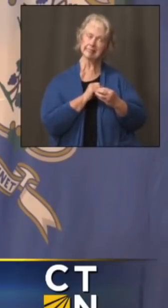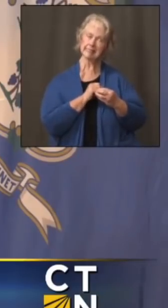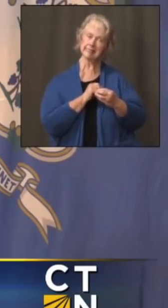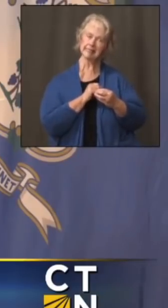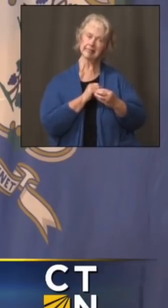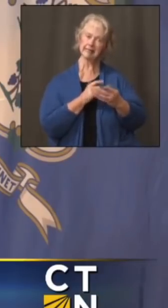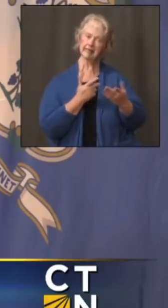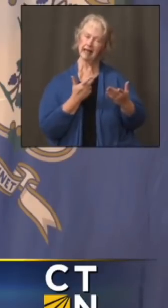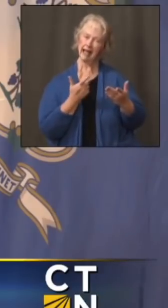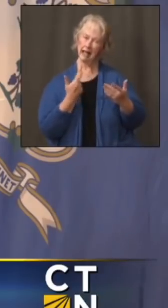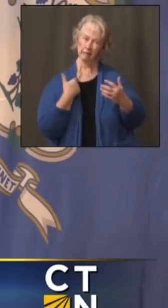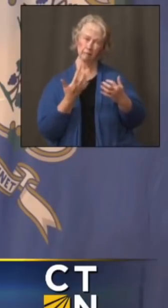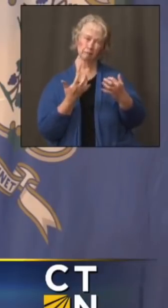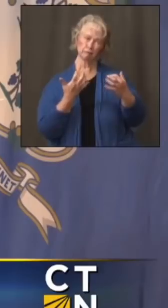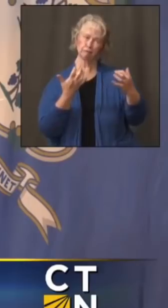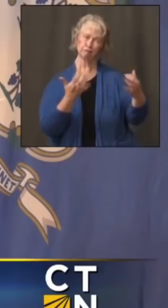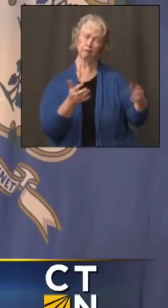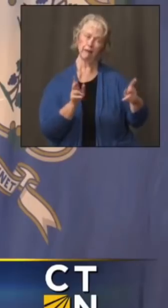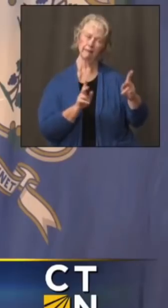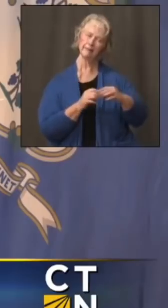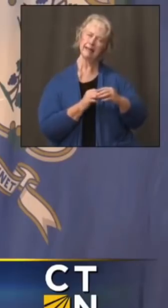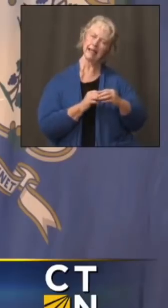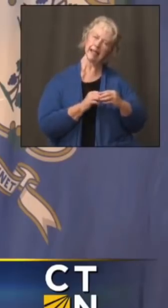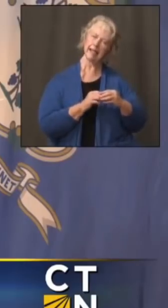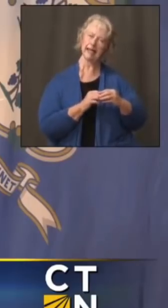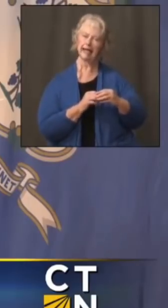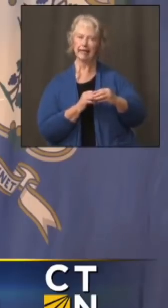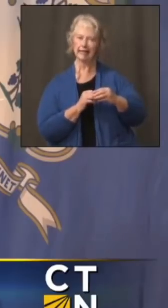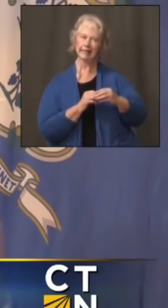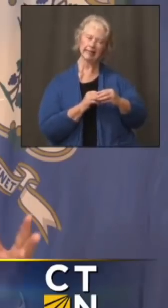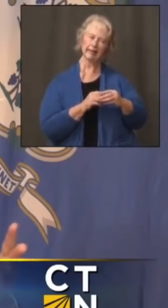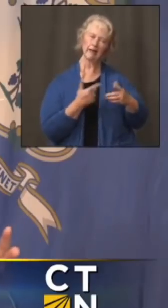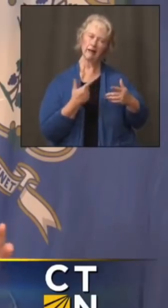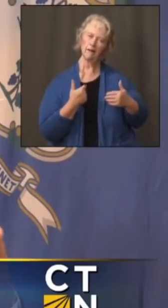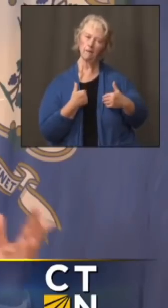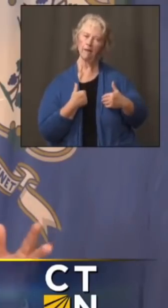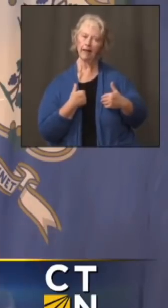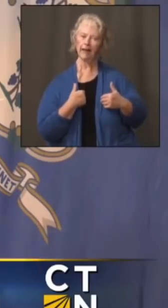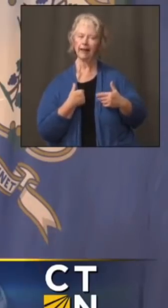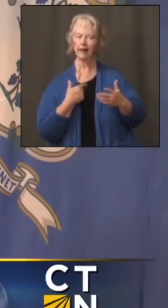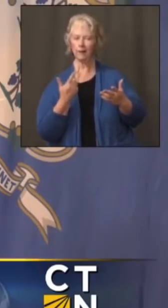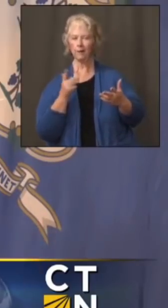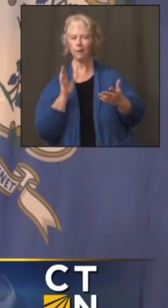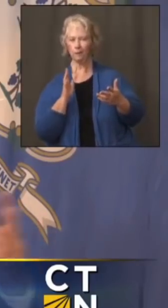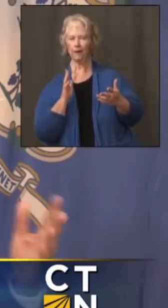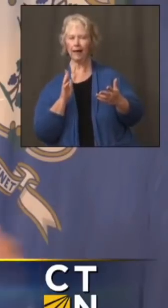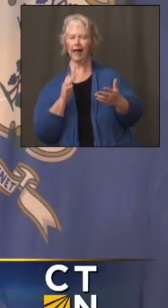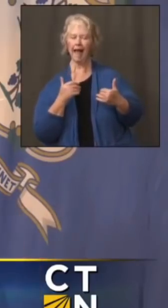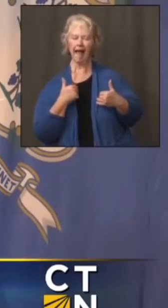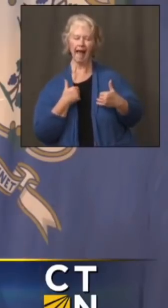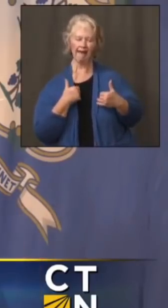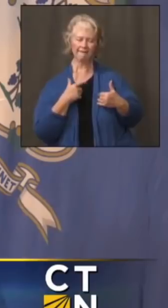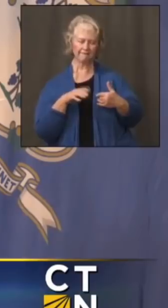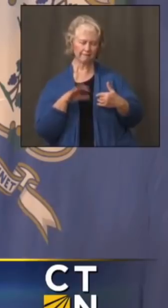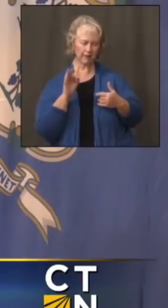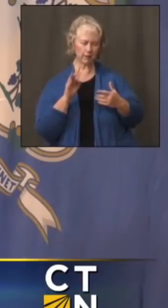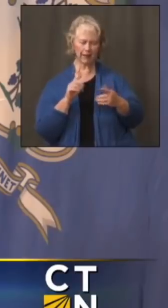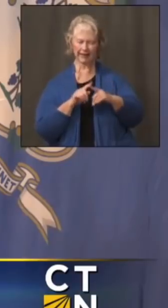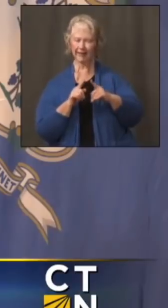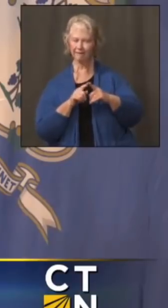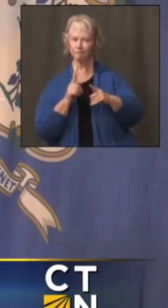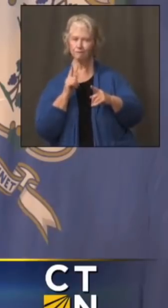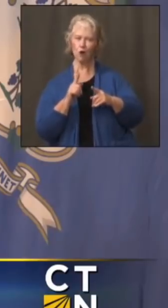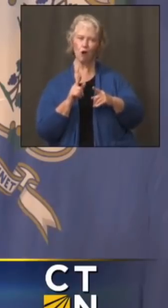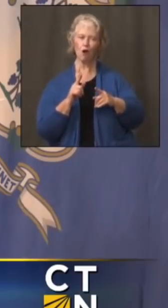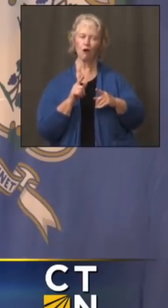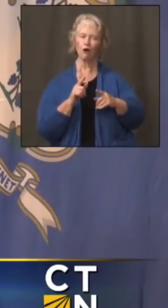or over 1,000 people there. And while obviously we're going to have trick-or-treating in a socially distanced way around the state, which I think is